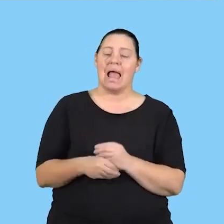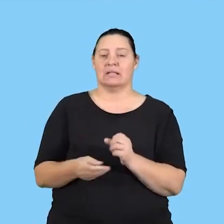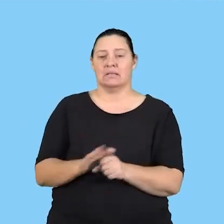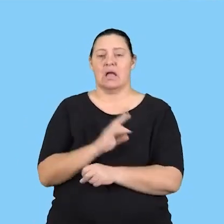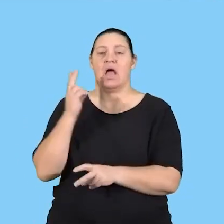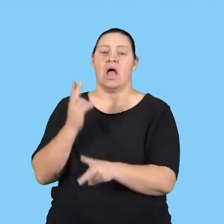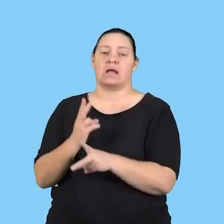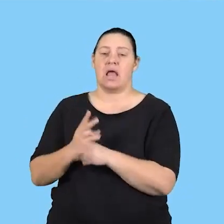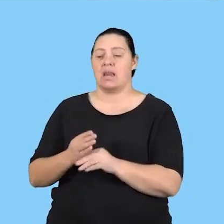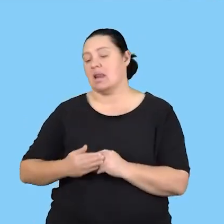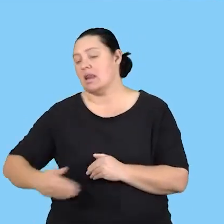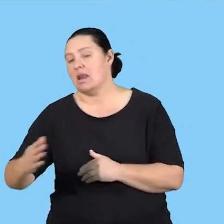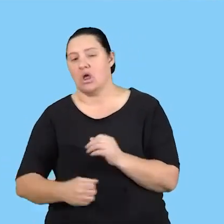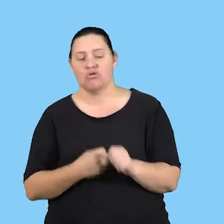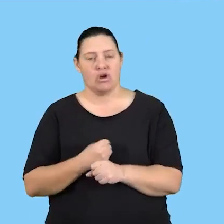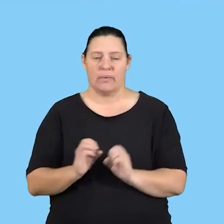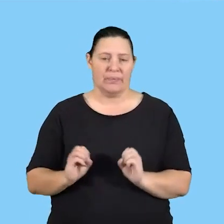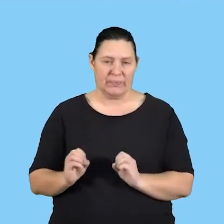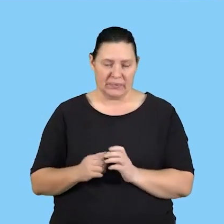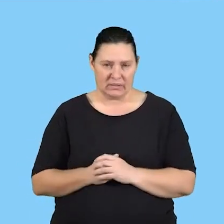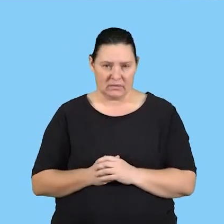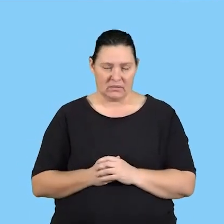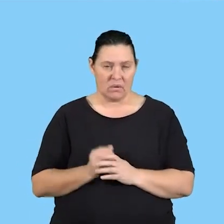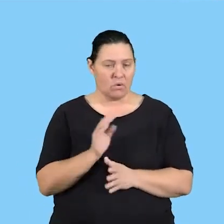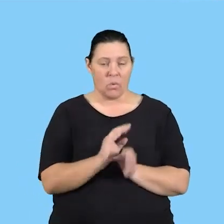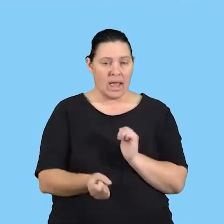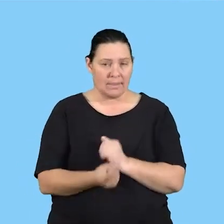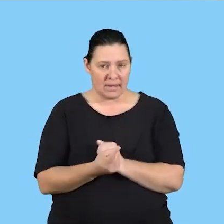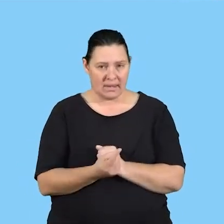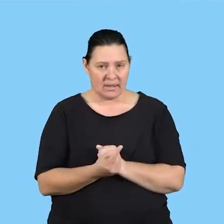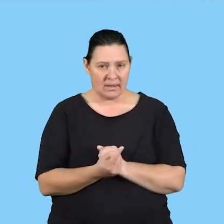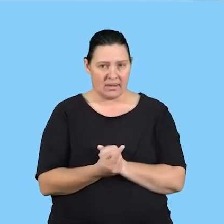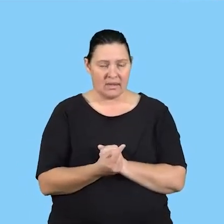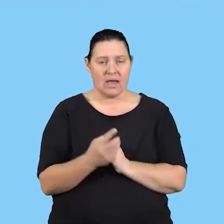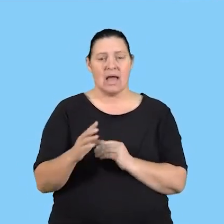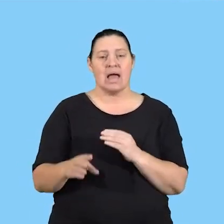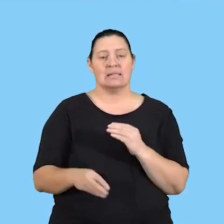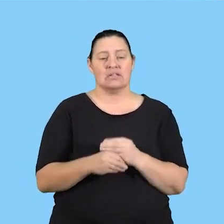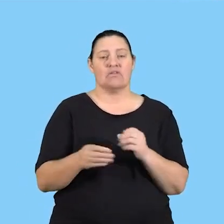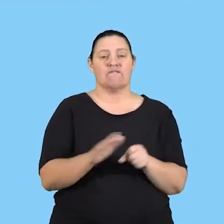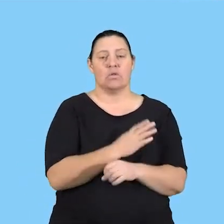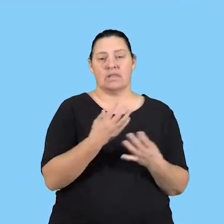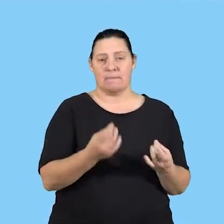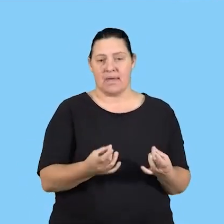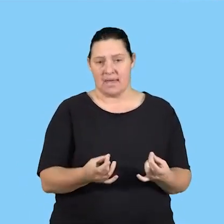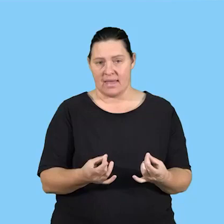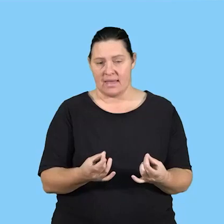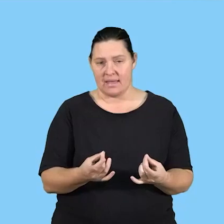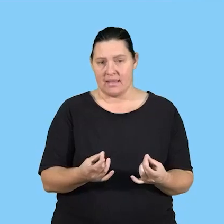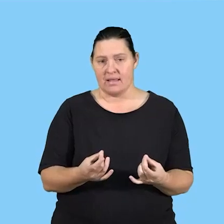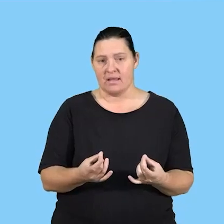numbers again throughout the year. But what is going to happen is that addition of whole numbers is going to